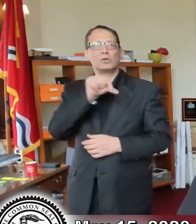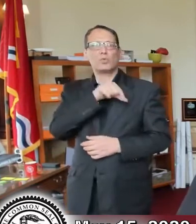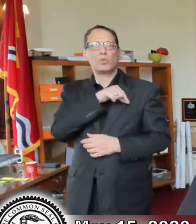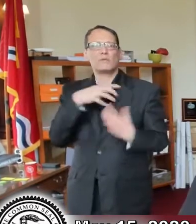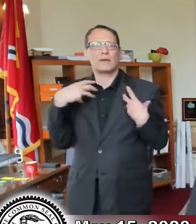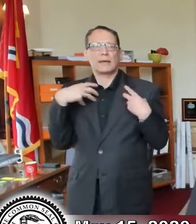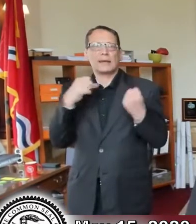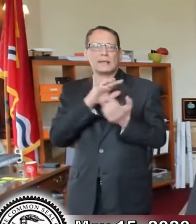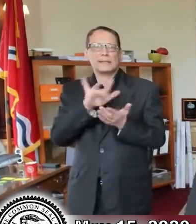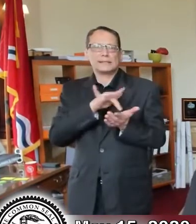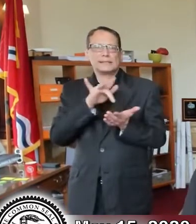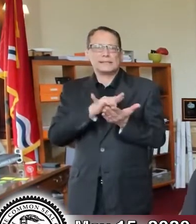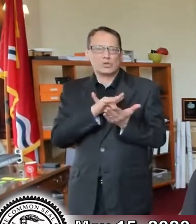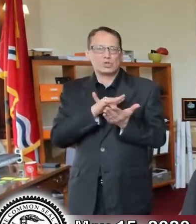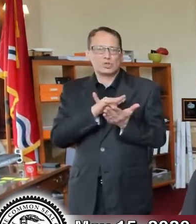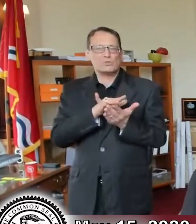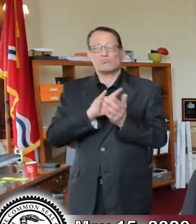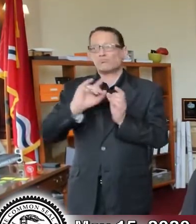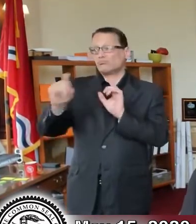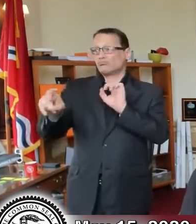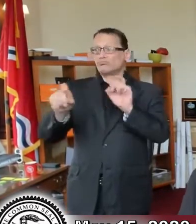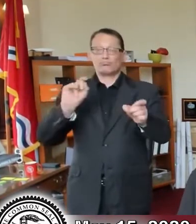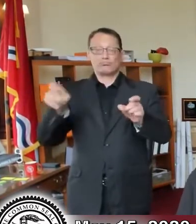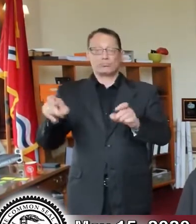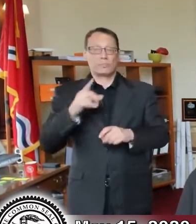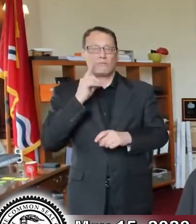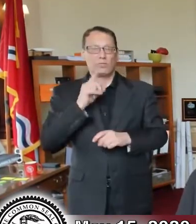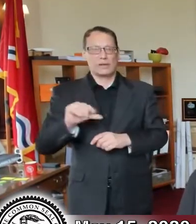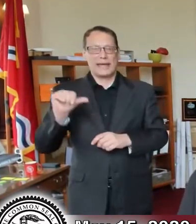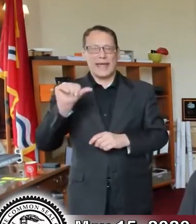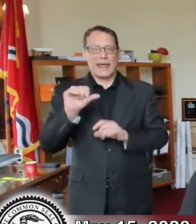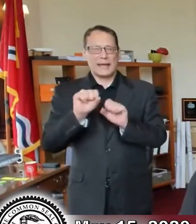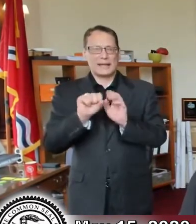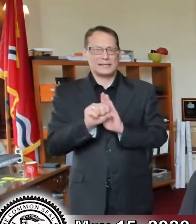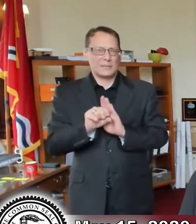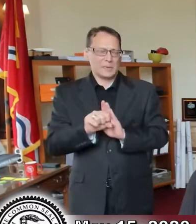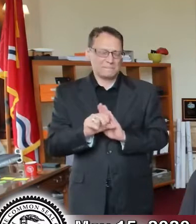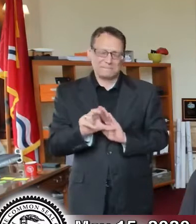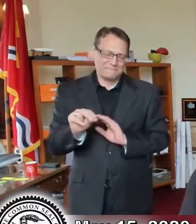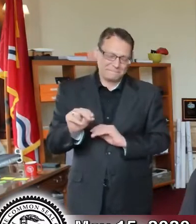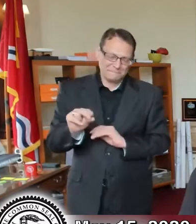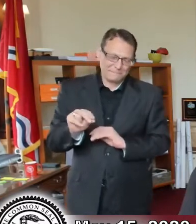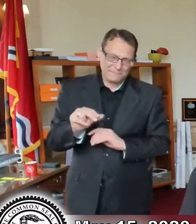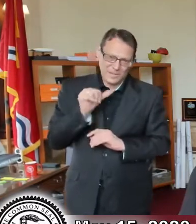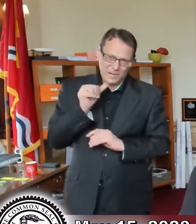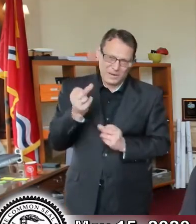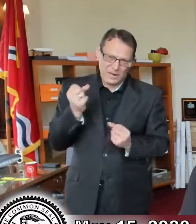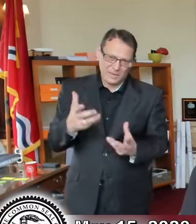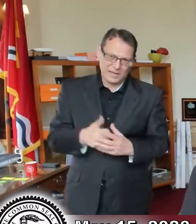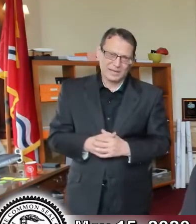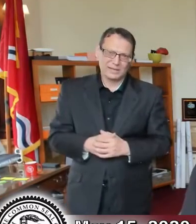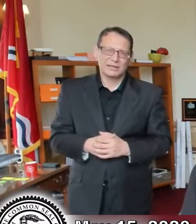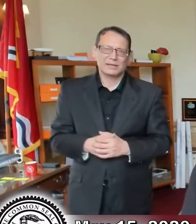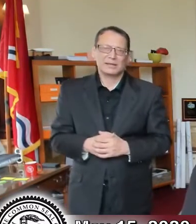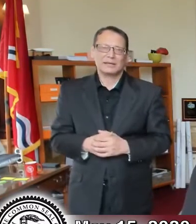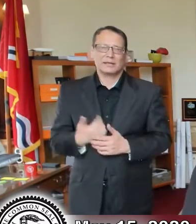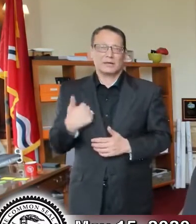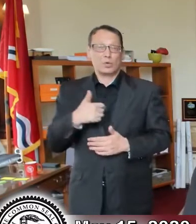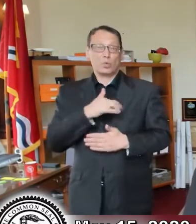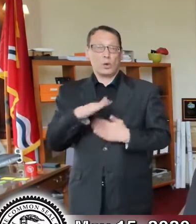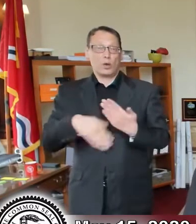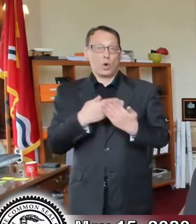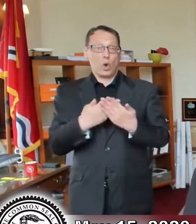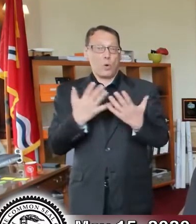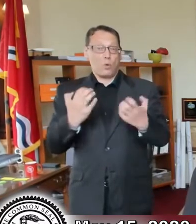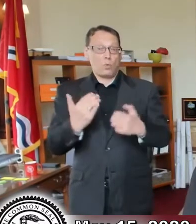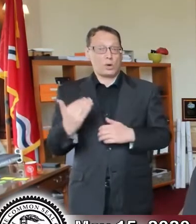So not that many for the asymptomatic people, but that's something that's happening across the country, because we all want to